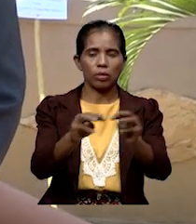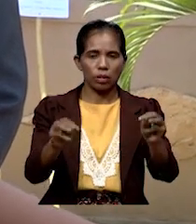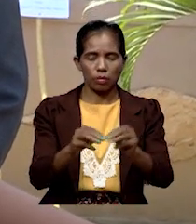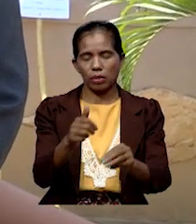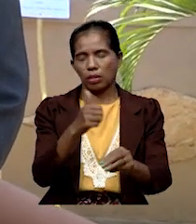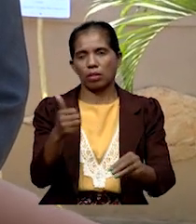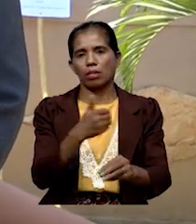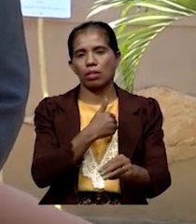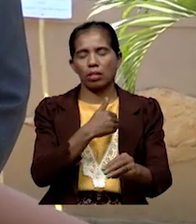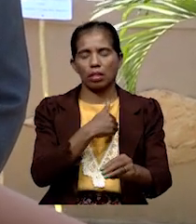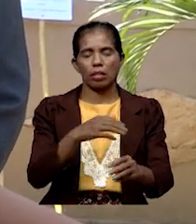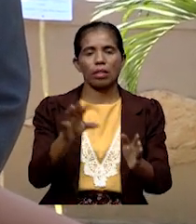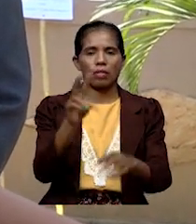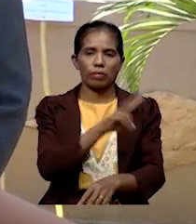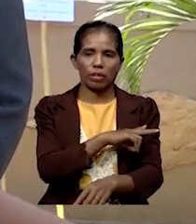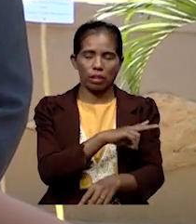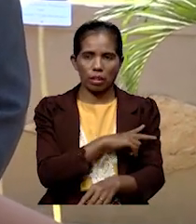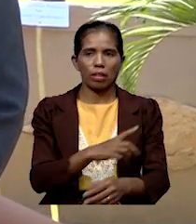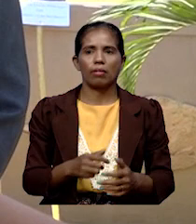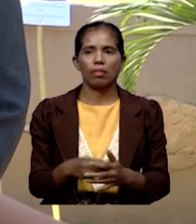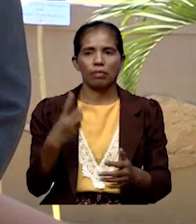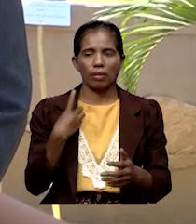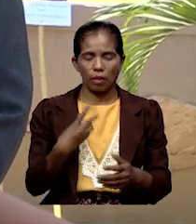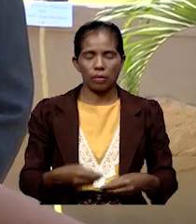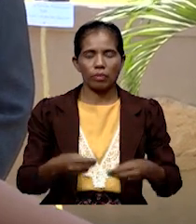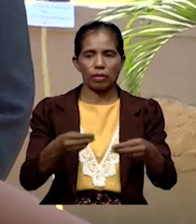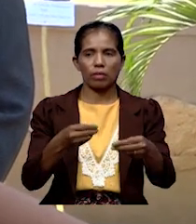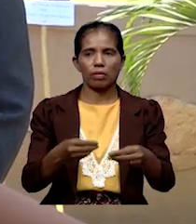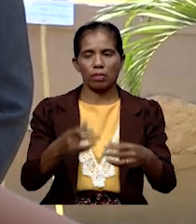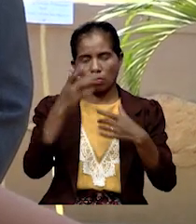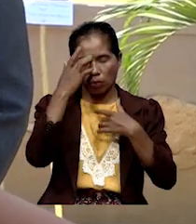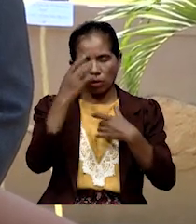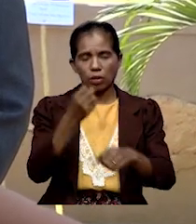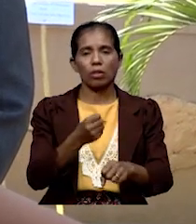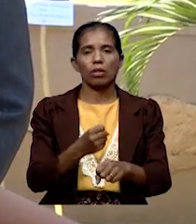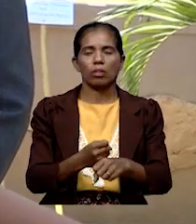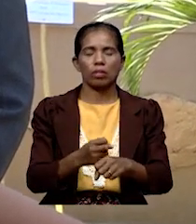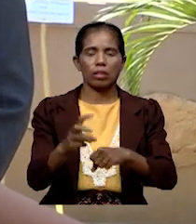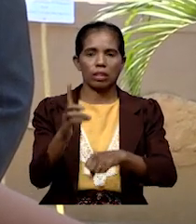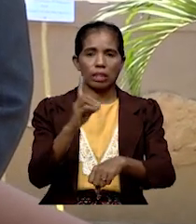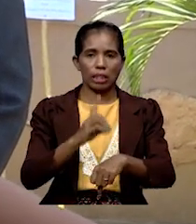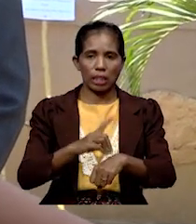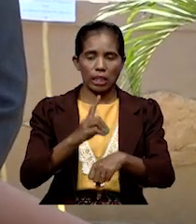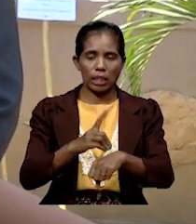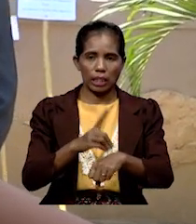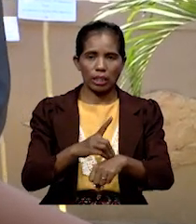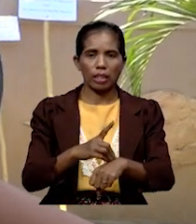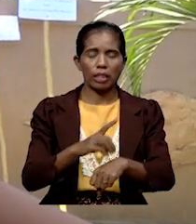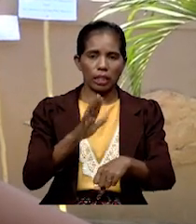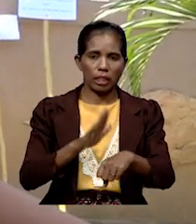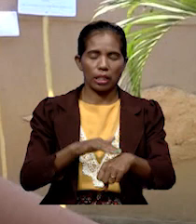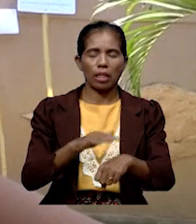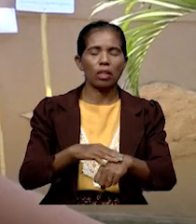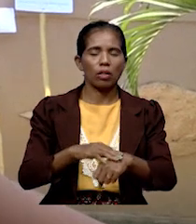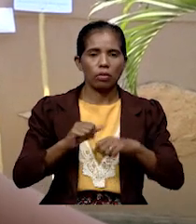bele hadian inia cobertura moras dengue kontinua iha mas ke nunen inia kazu tu